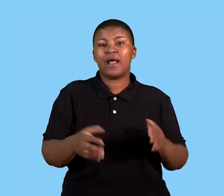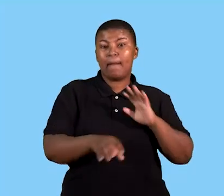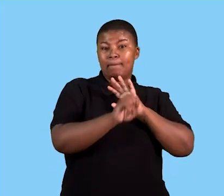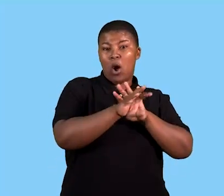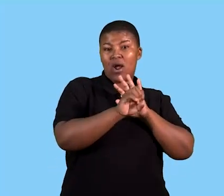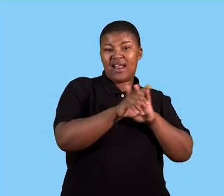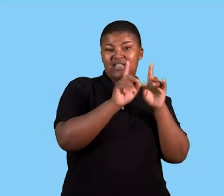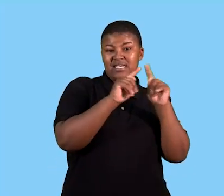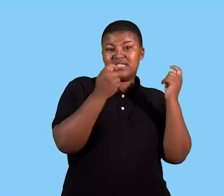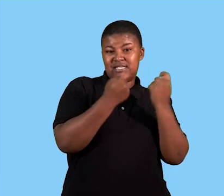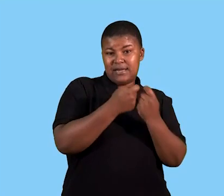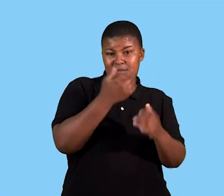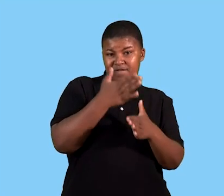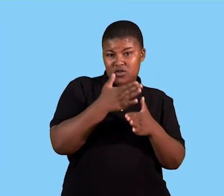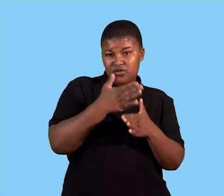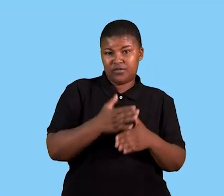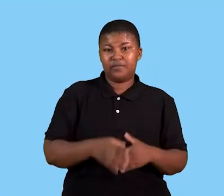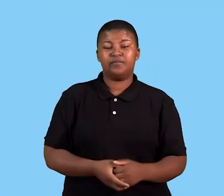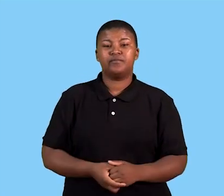the marketing function.